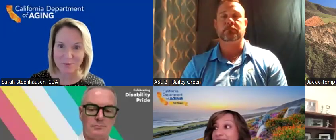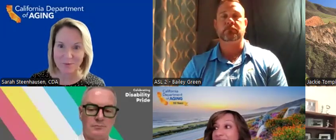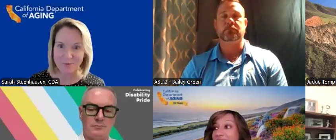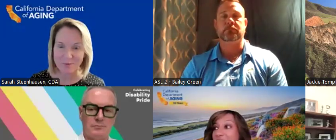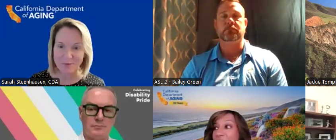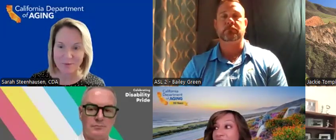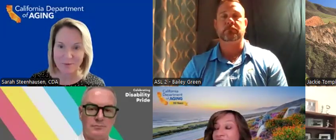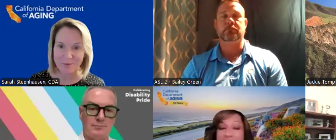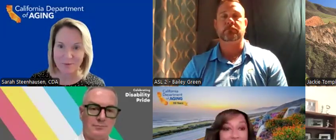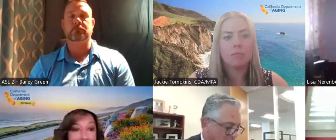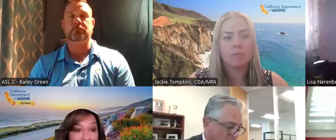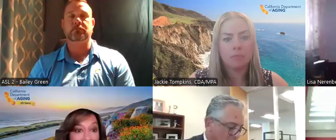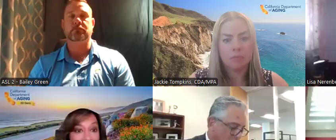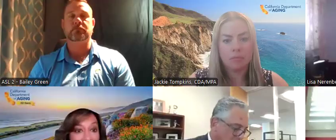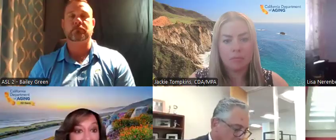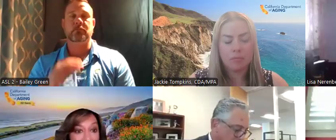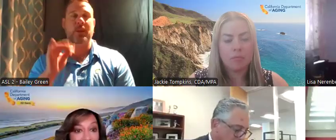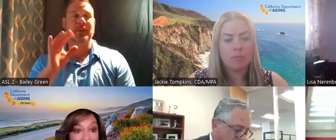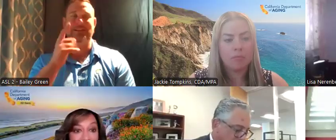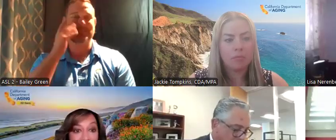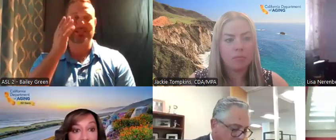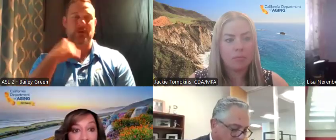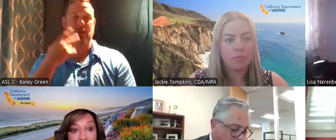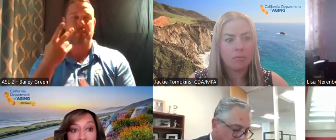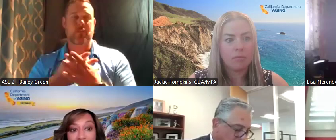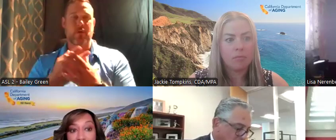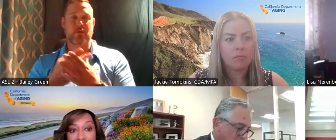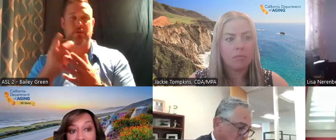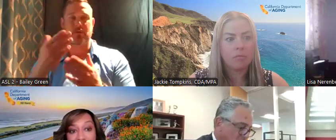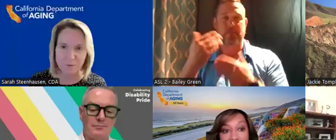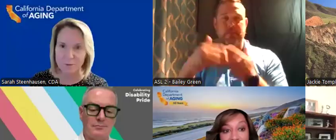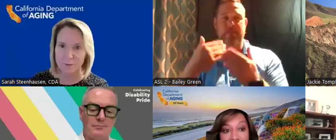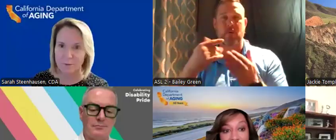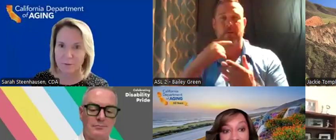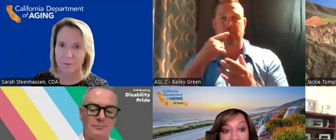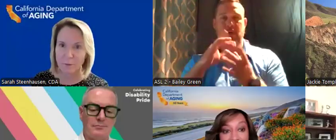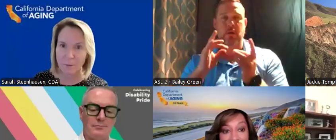Jackie, it seems like our partner is still not online. Would you like to move forward with public comments?